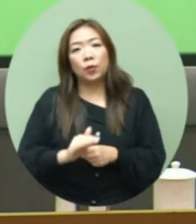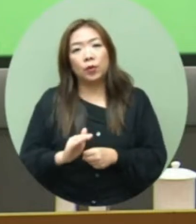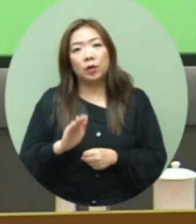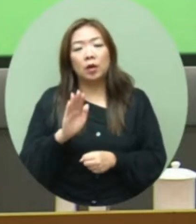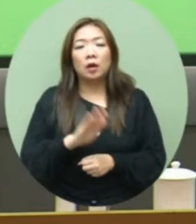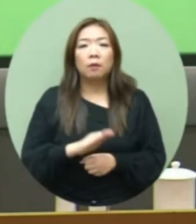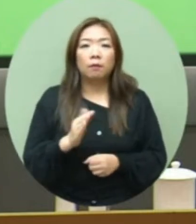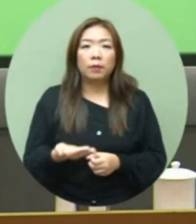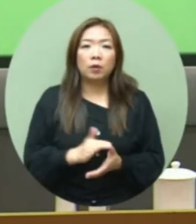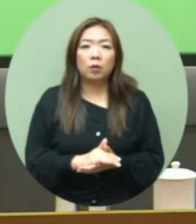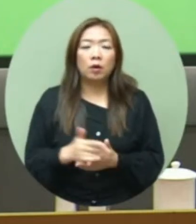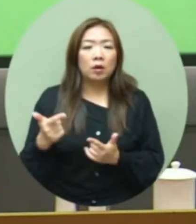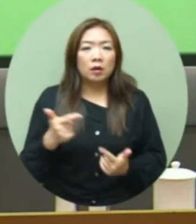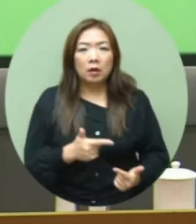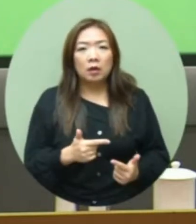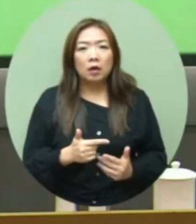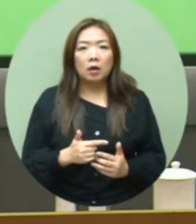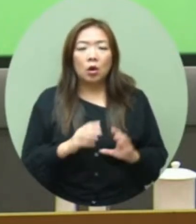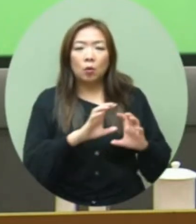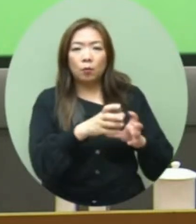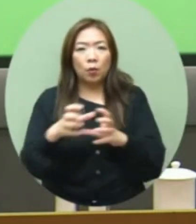immediately.